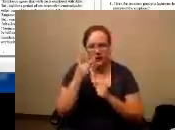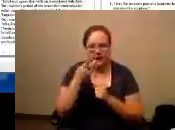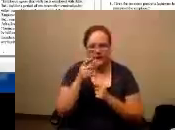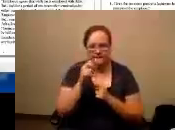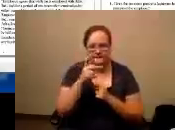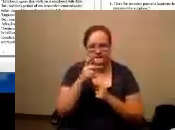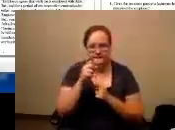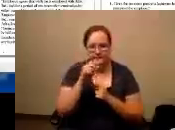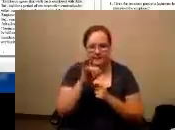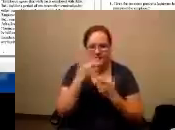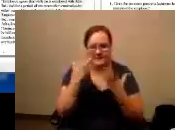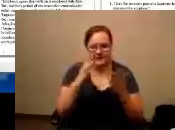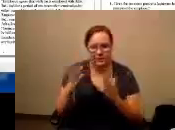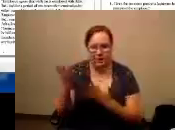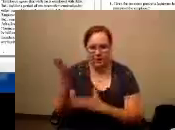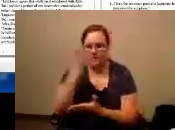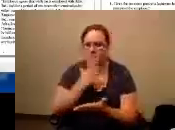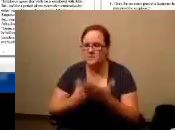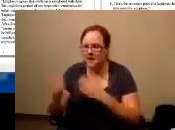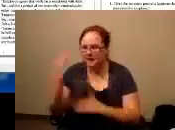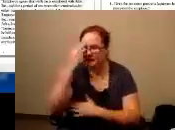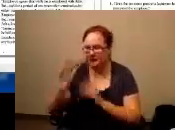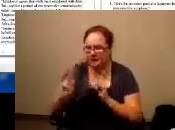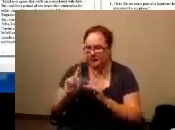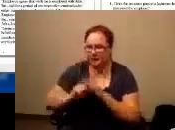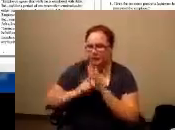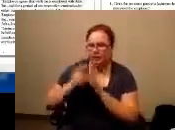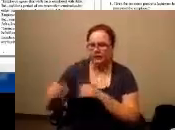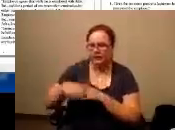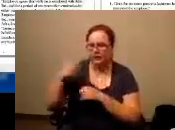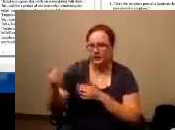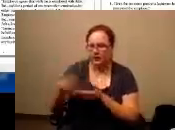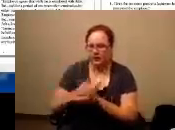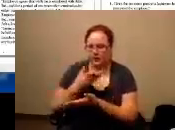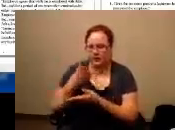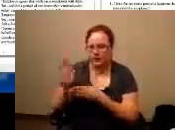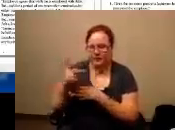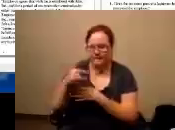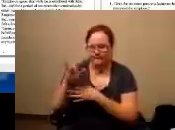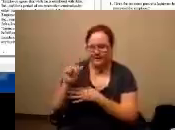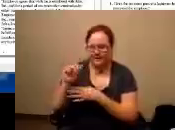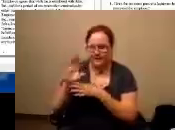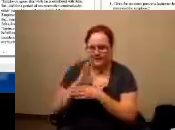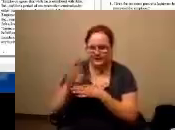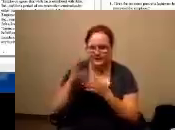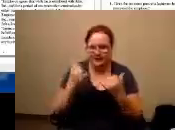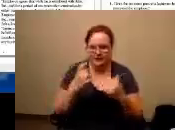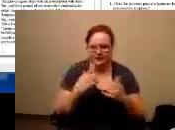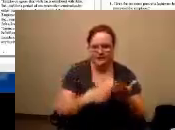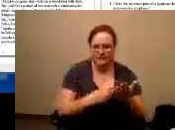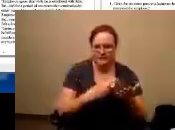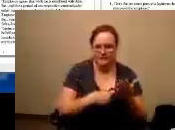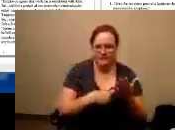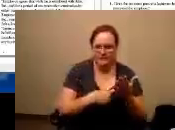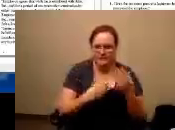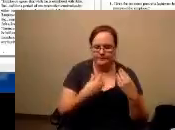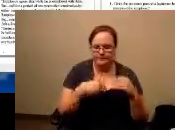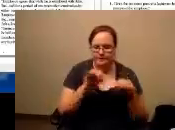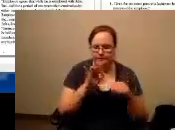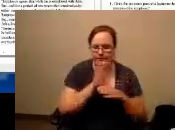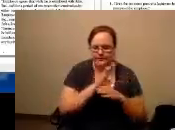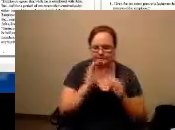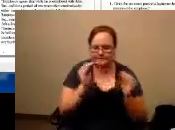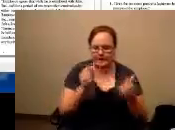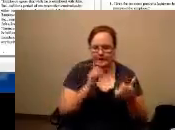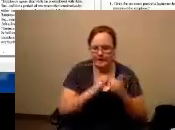it. So very well-known people started in the pizza business. But let's talk about the employment non-compete, because that's the one that some of you